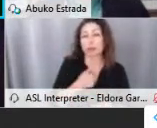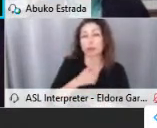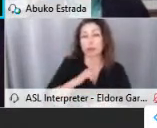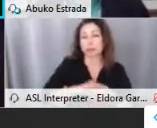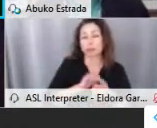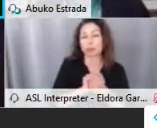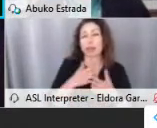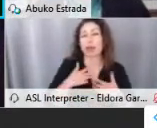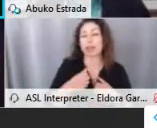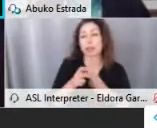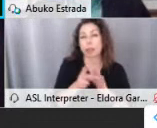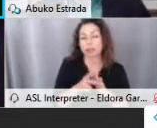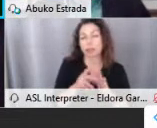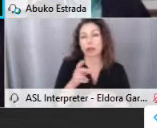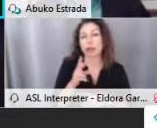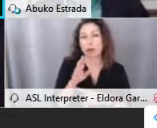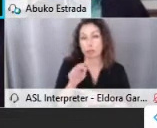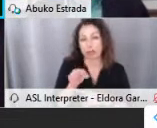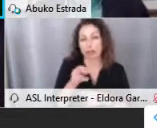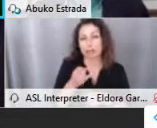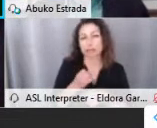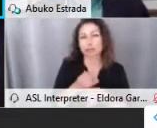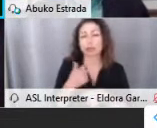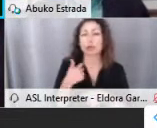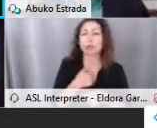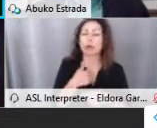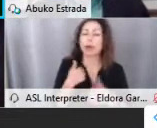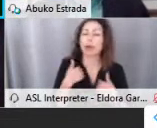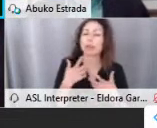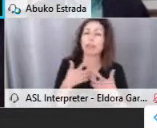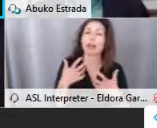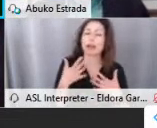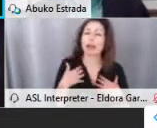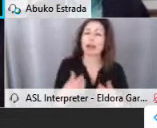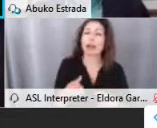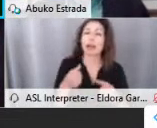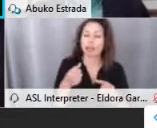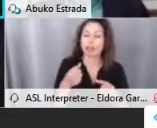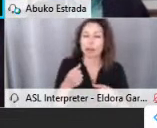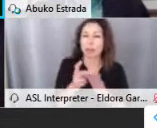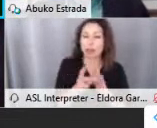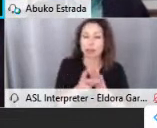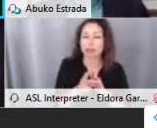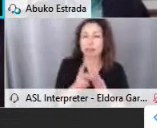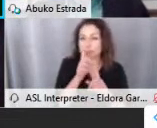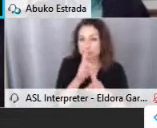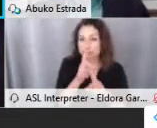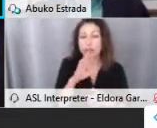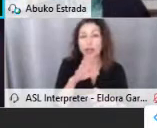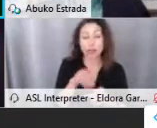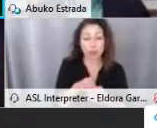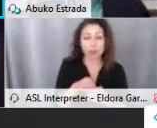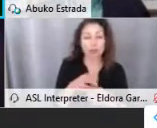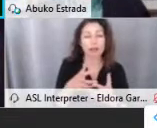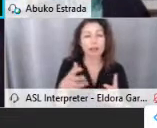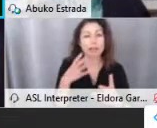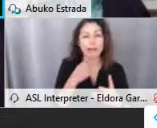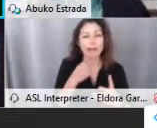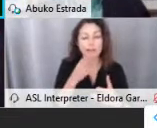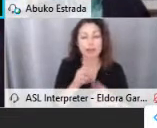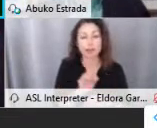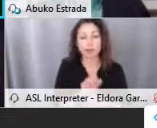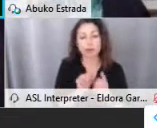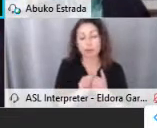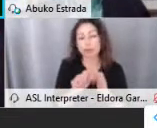Urban Institute, which has a long history of health policy simulation work, including extensive experience working